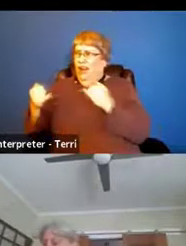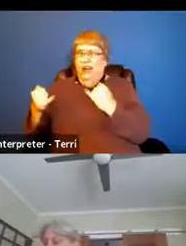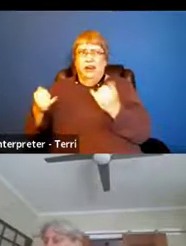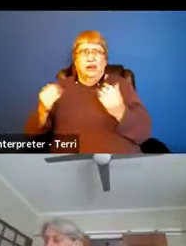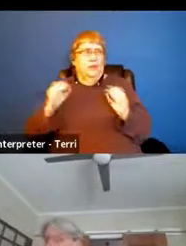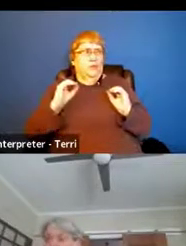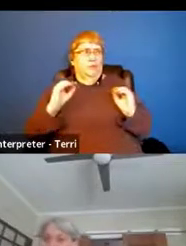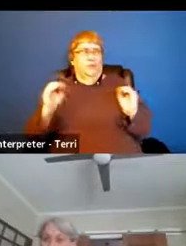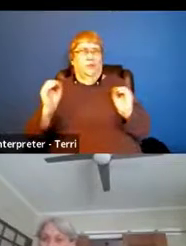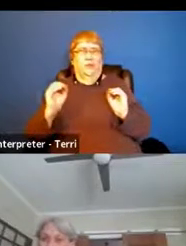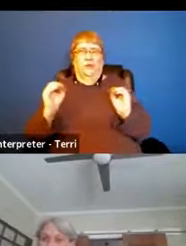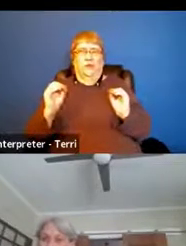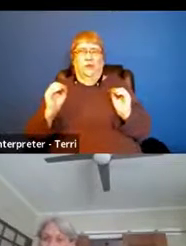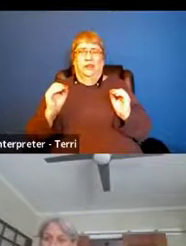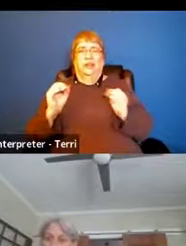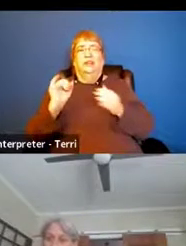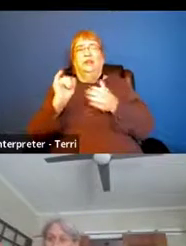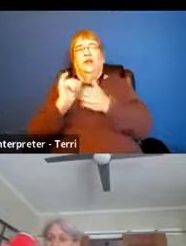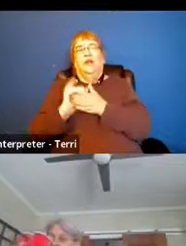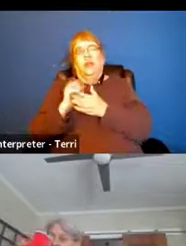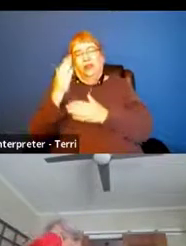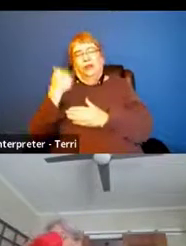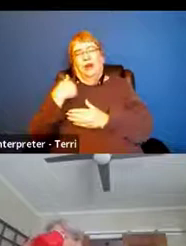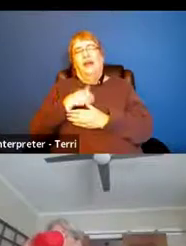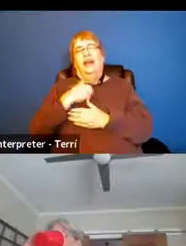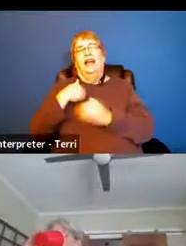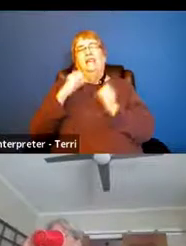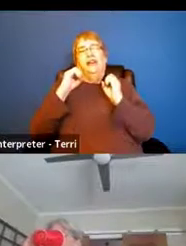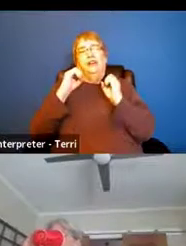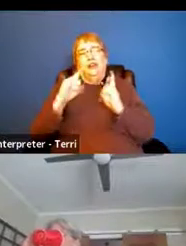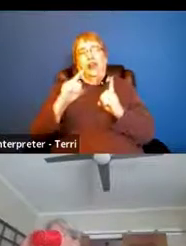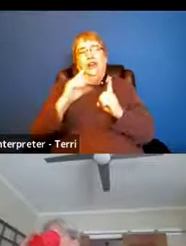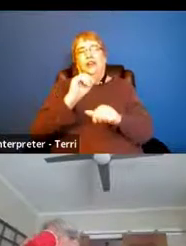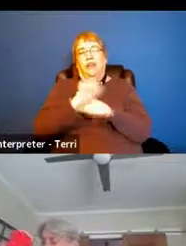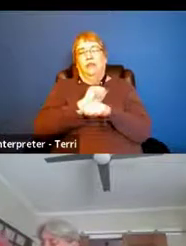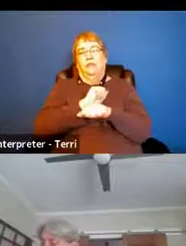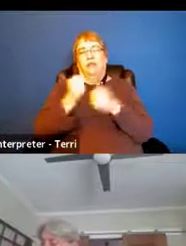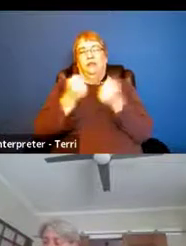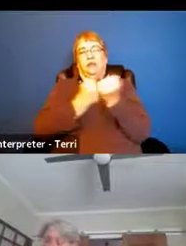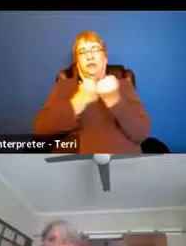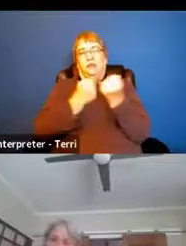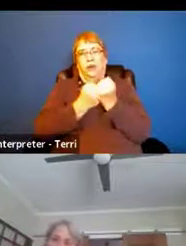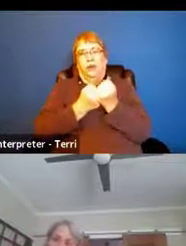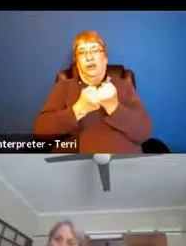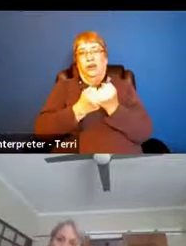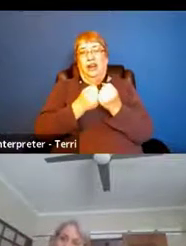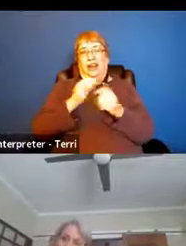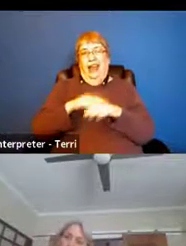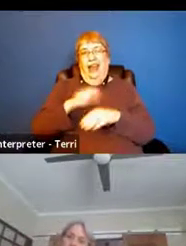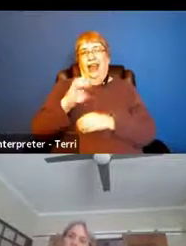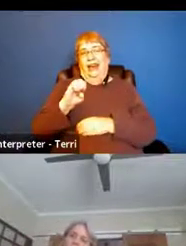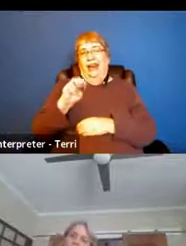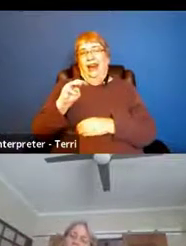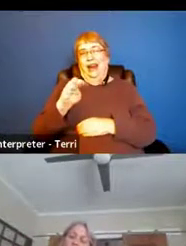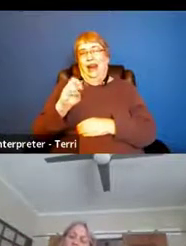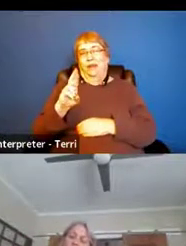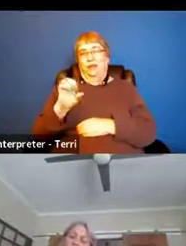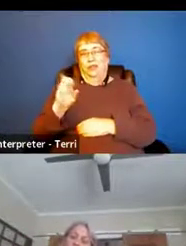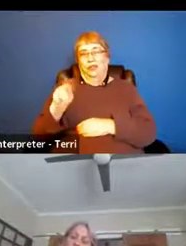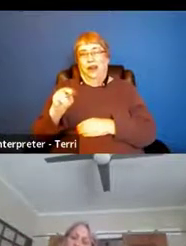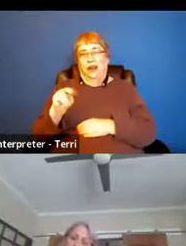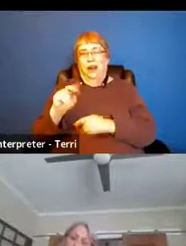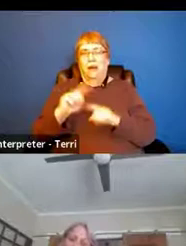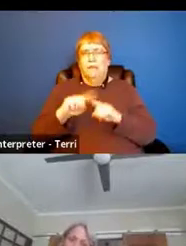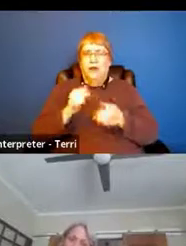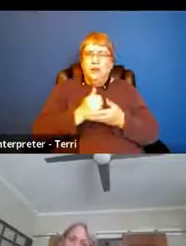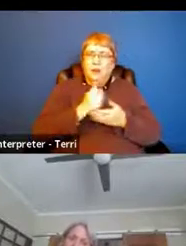offer education and employment support at Emerson, but you know, being a supportive adult in someone's life to help them kind of take